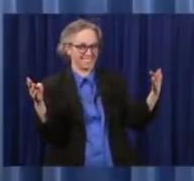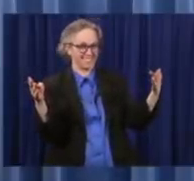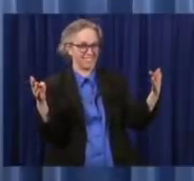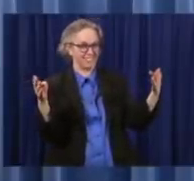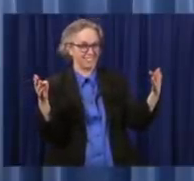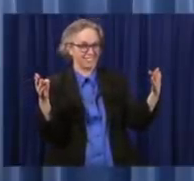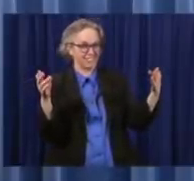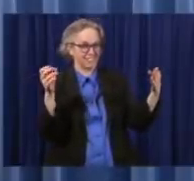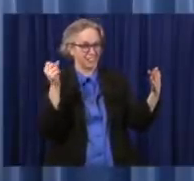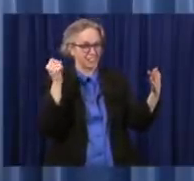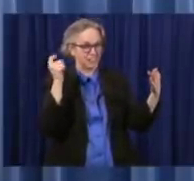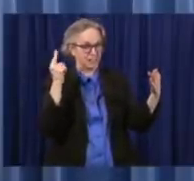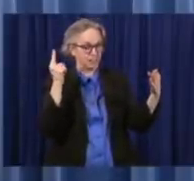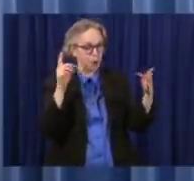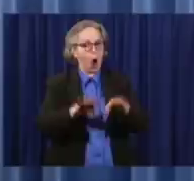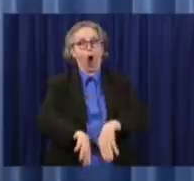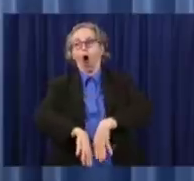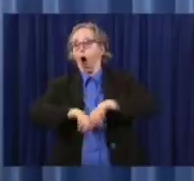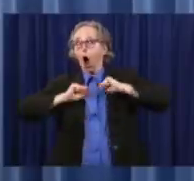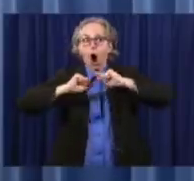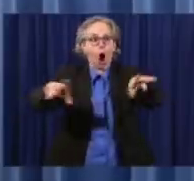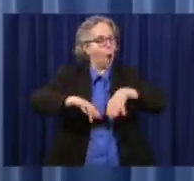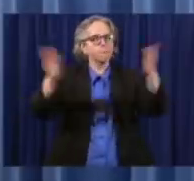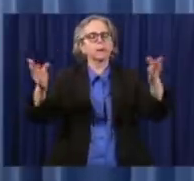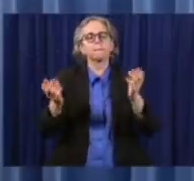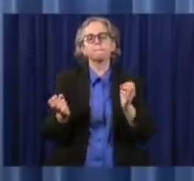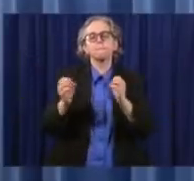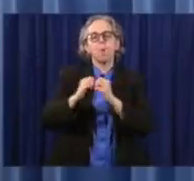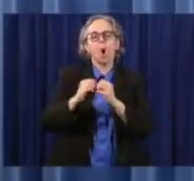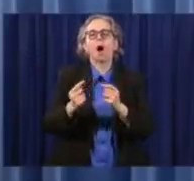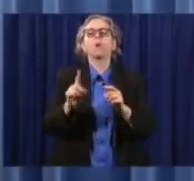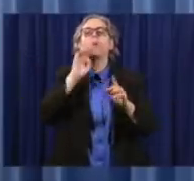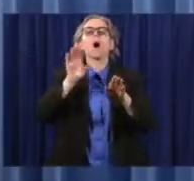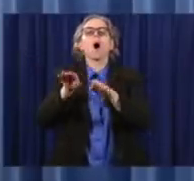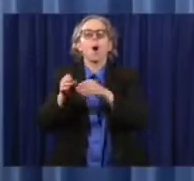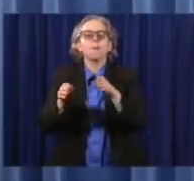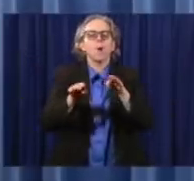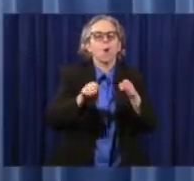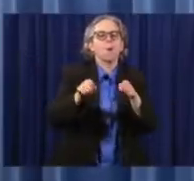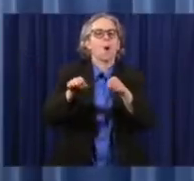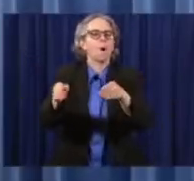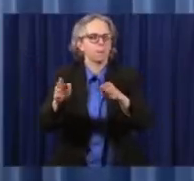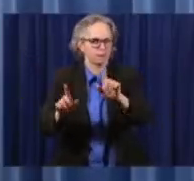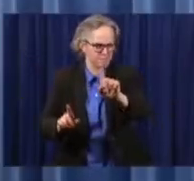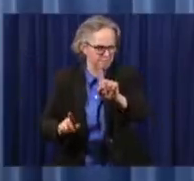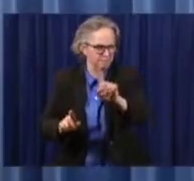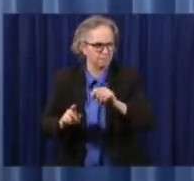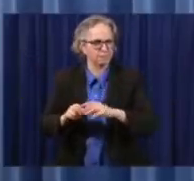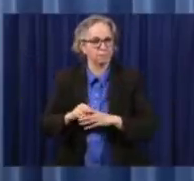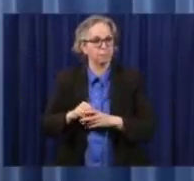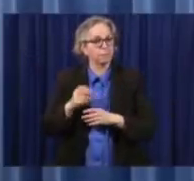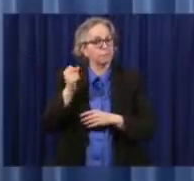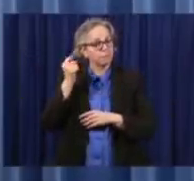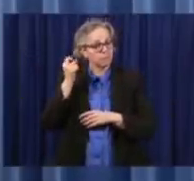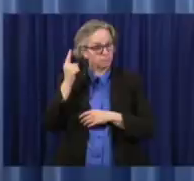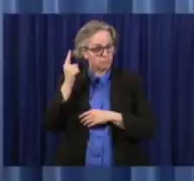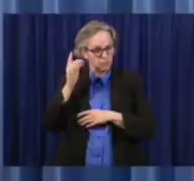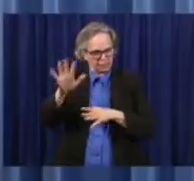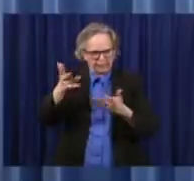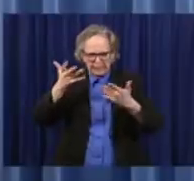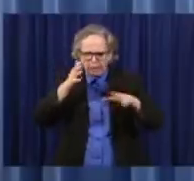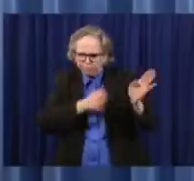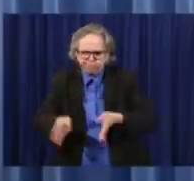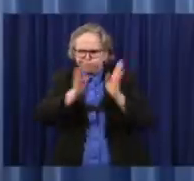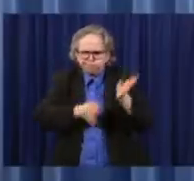open, and are pretty much doing what they were doing before the